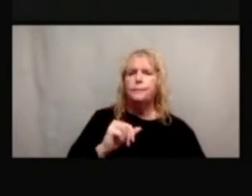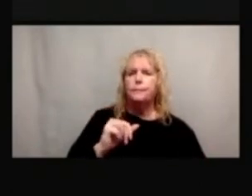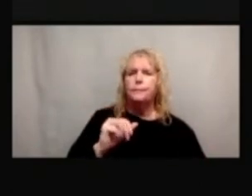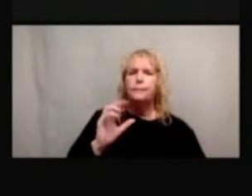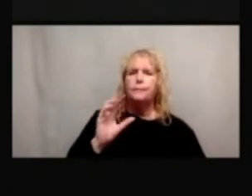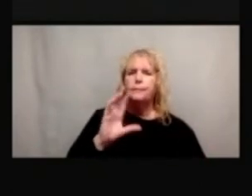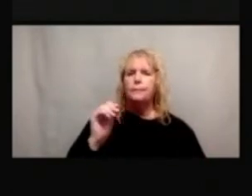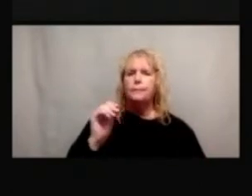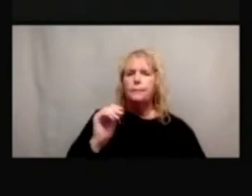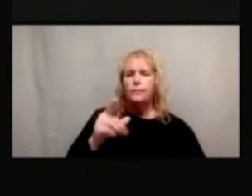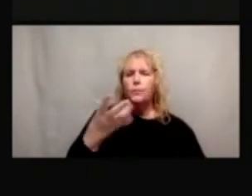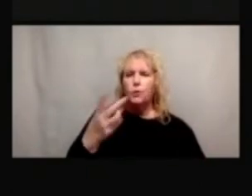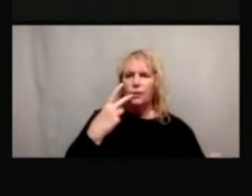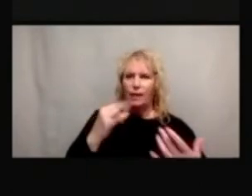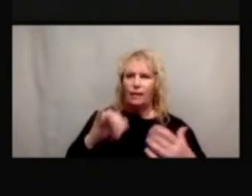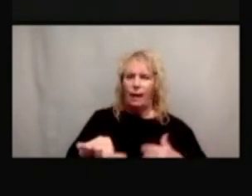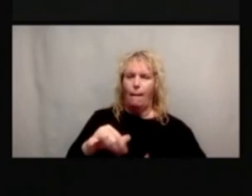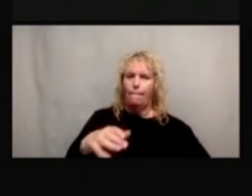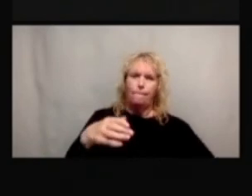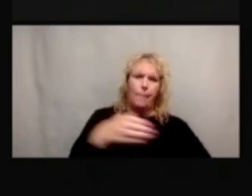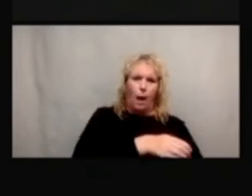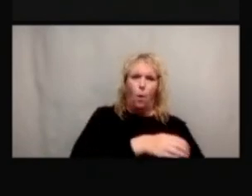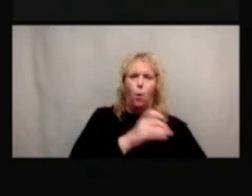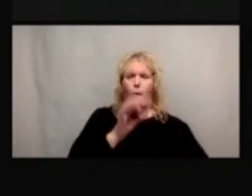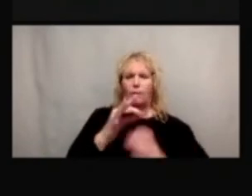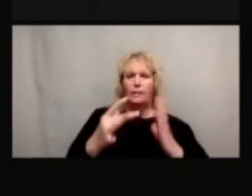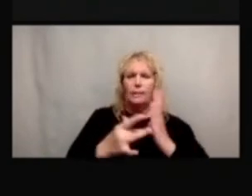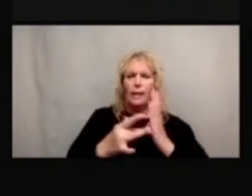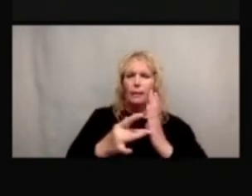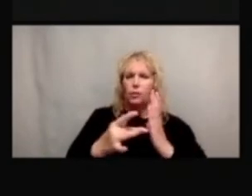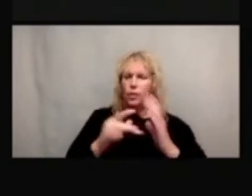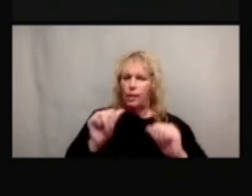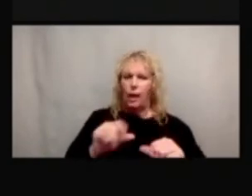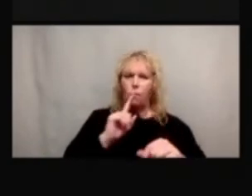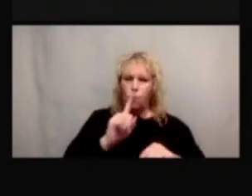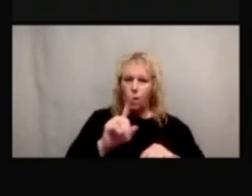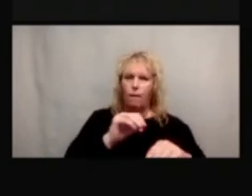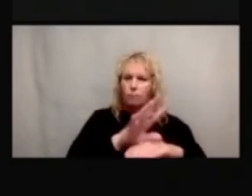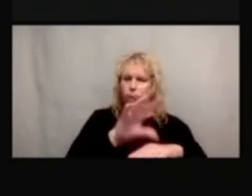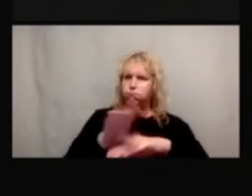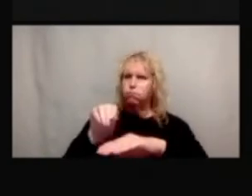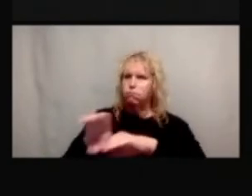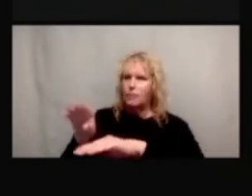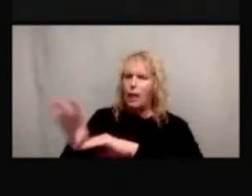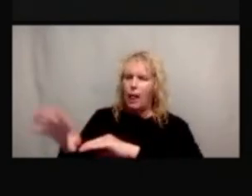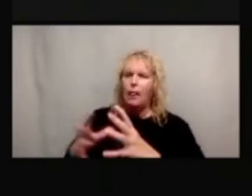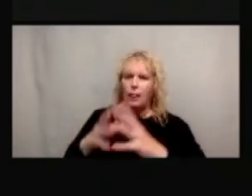we know the power of technology can impact lots of different aspects of someone's life, and so